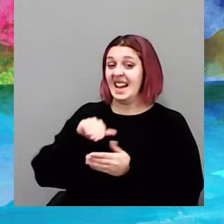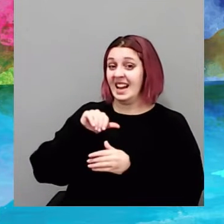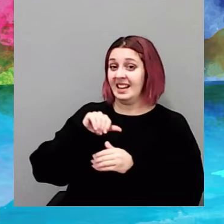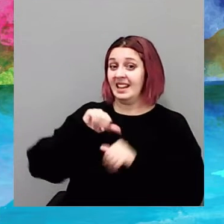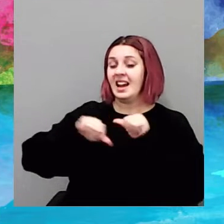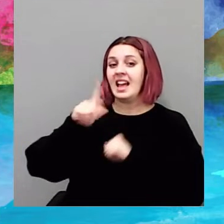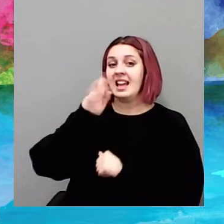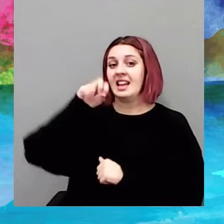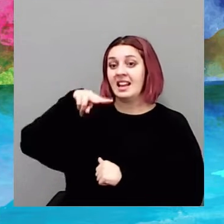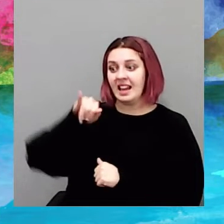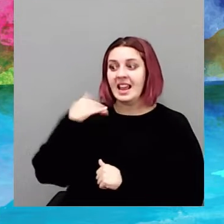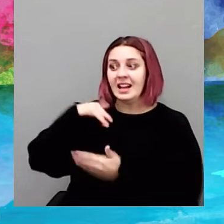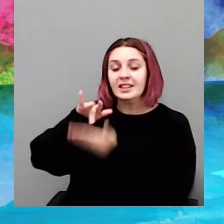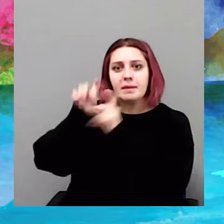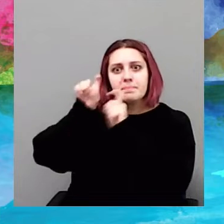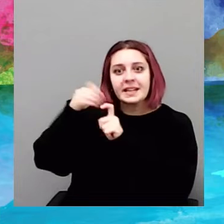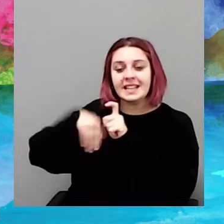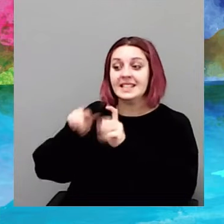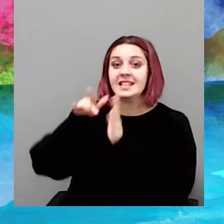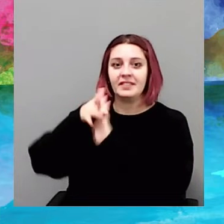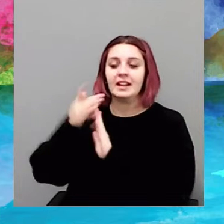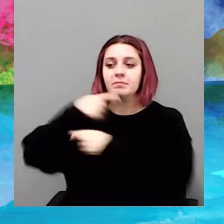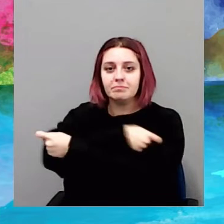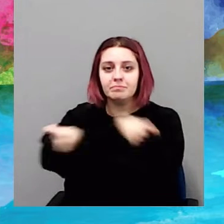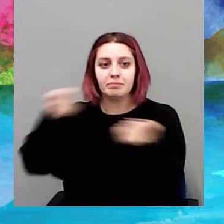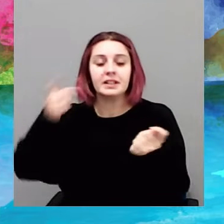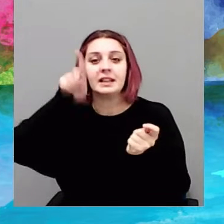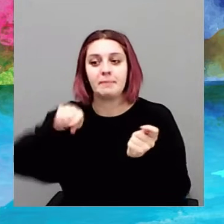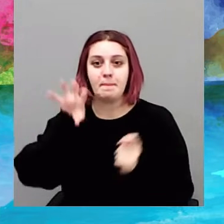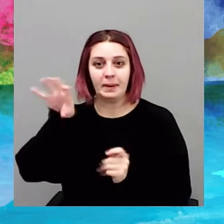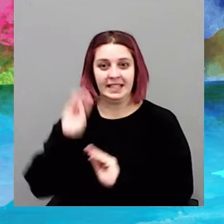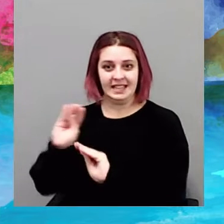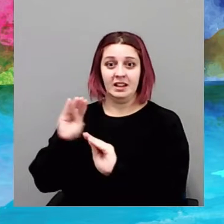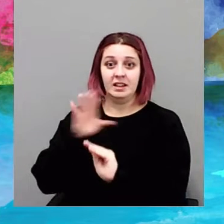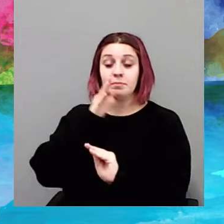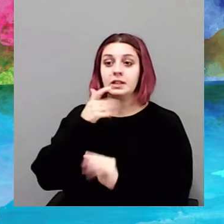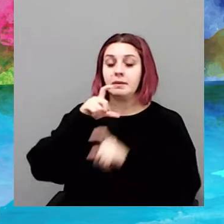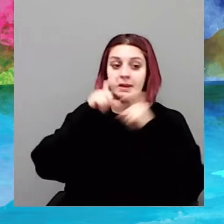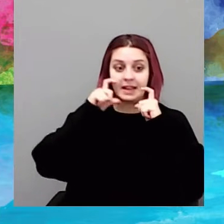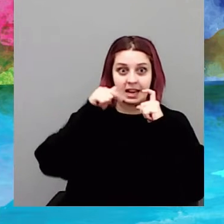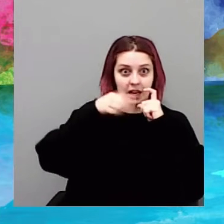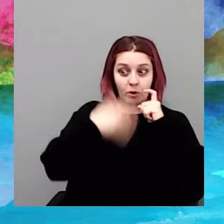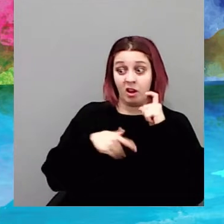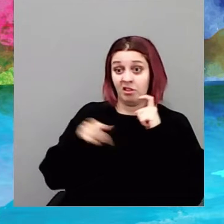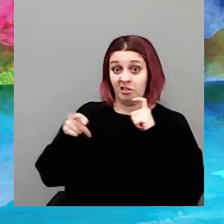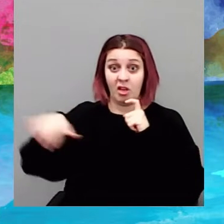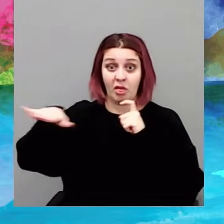We had already done this. We already had this 3D lab in Kenya, So they were able to